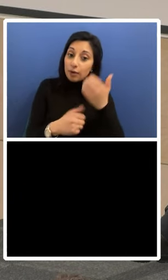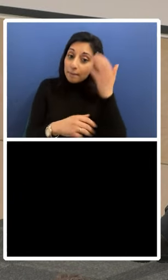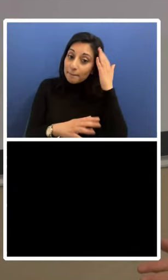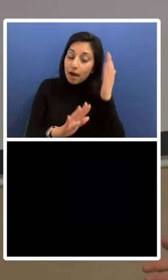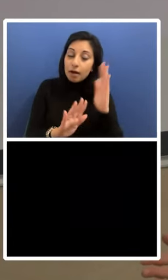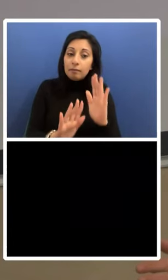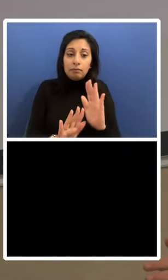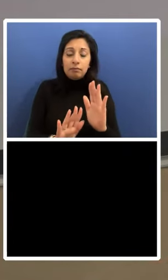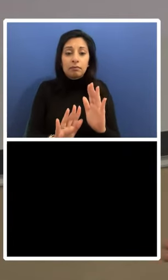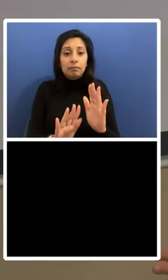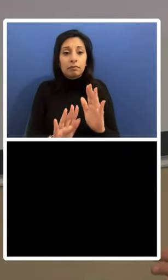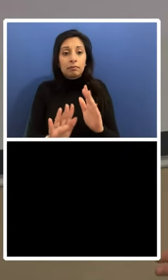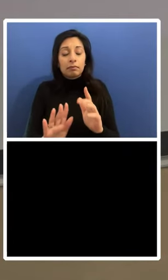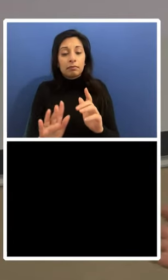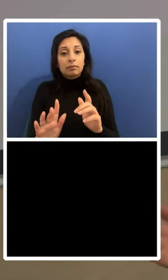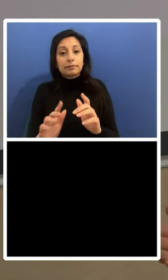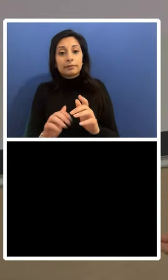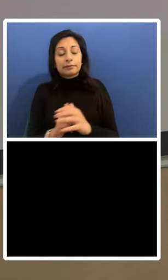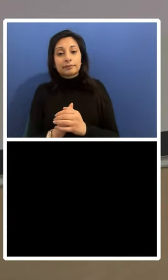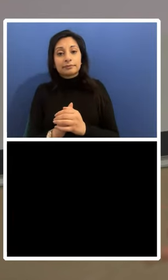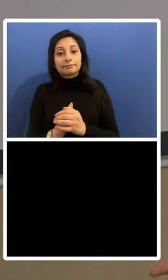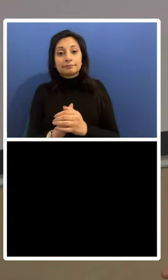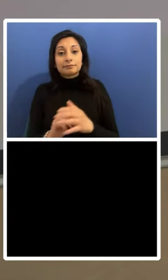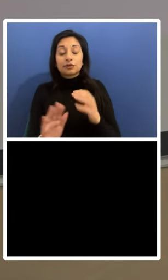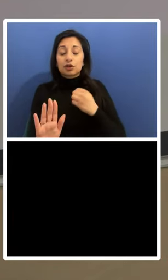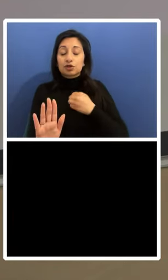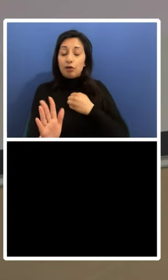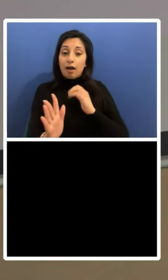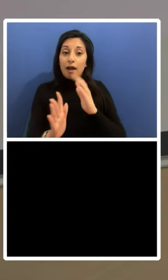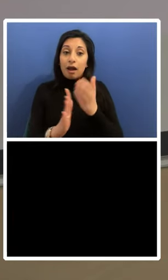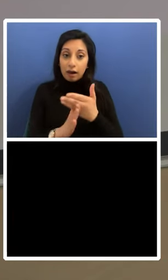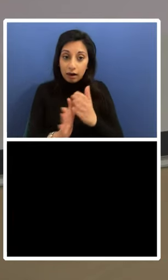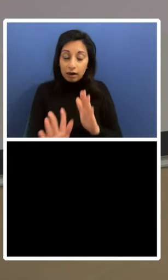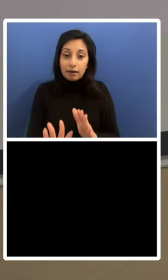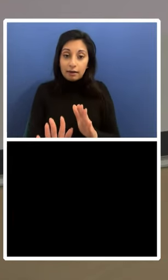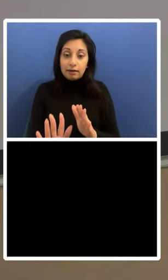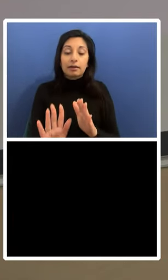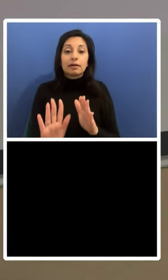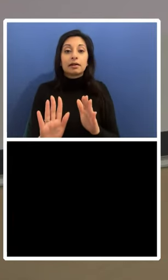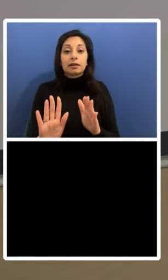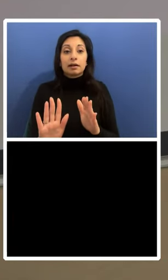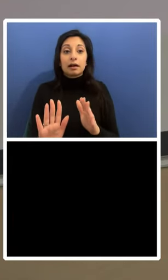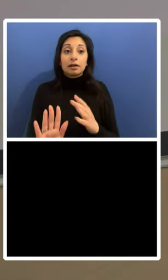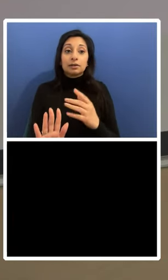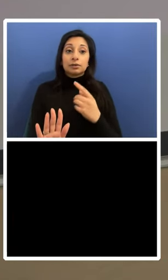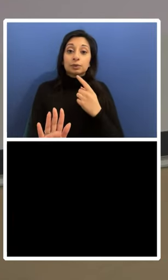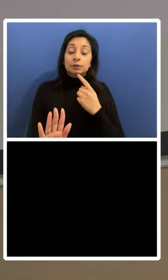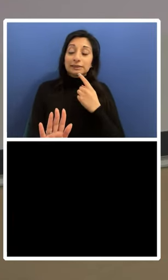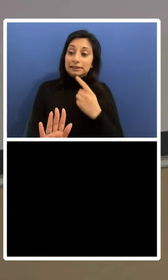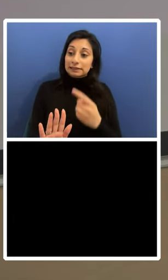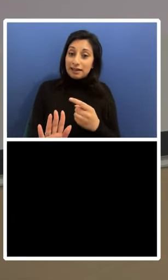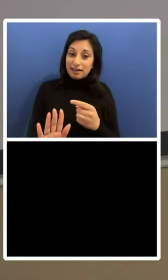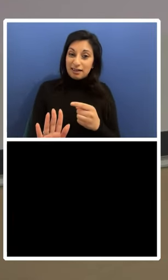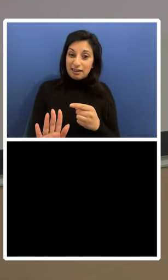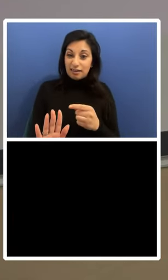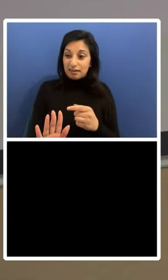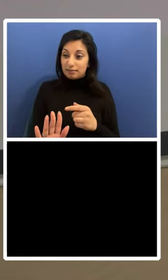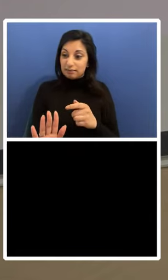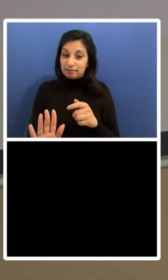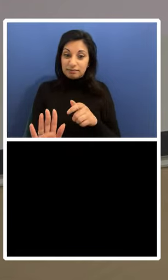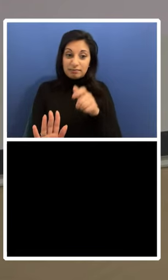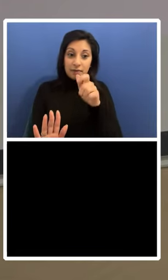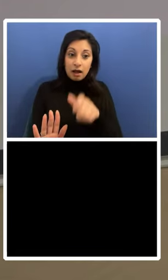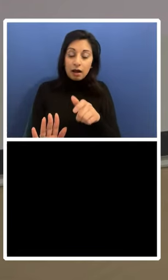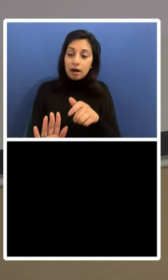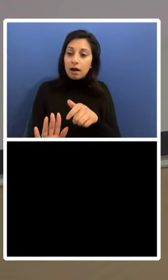to an interview you did a little while ago, sorry to monopolise, but you'd said to somebody, you know, or you'd said what people